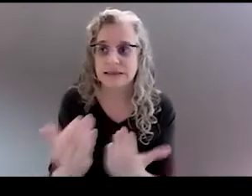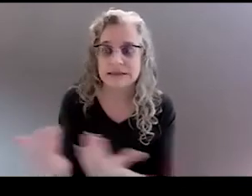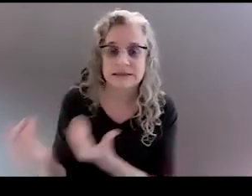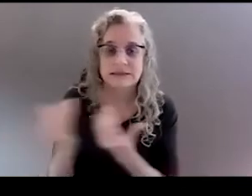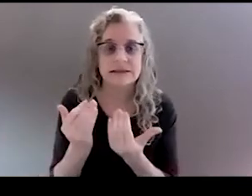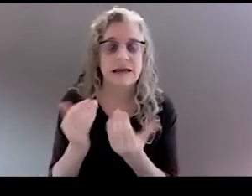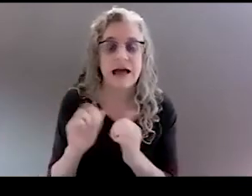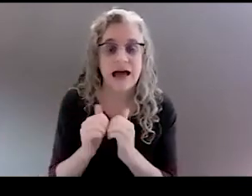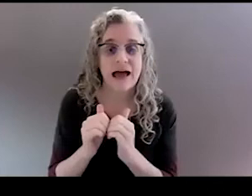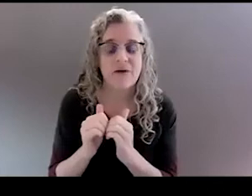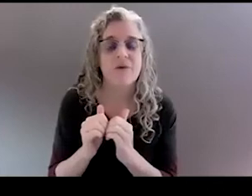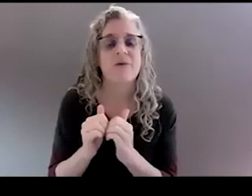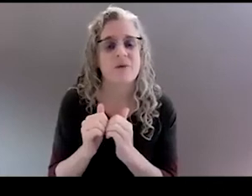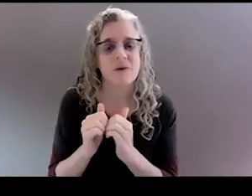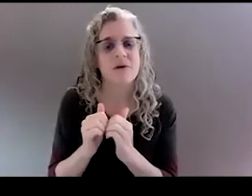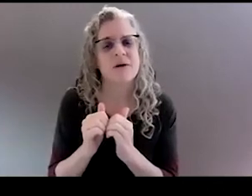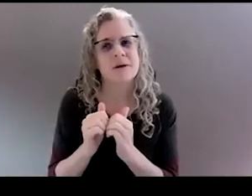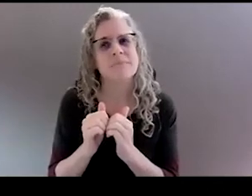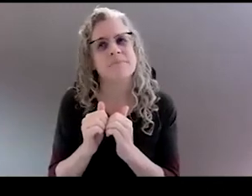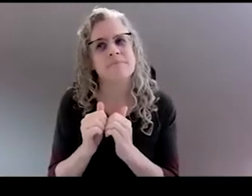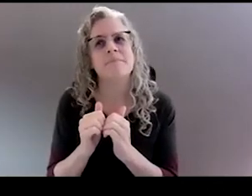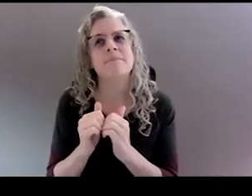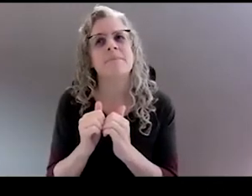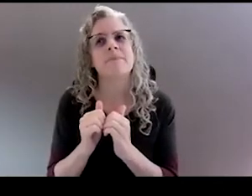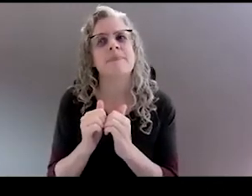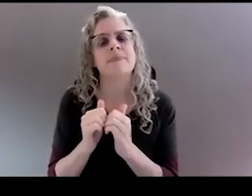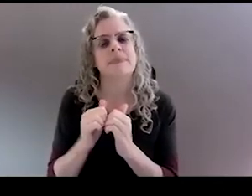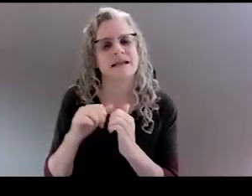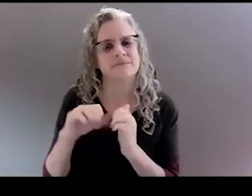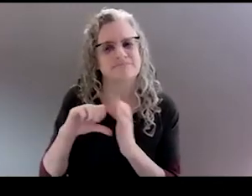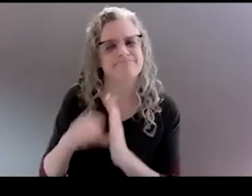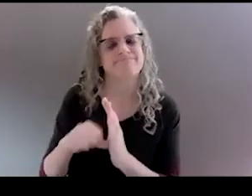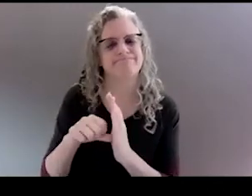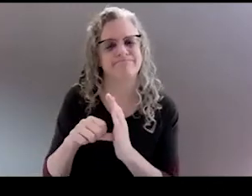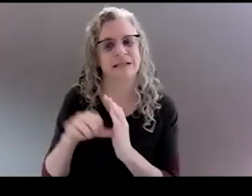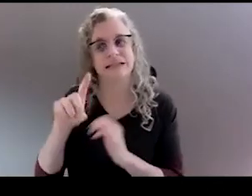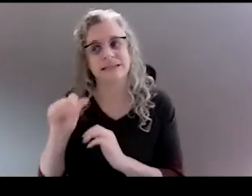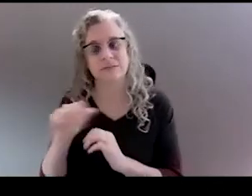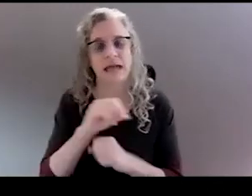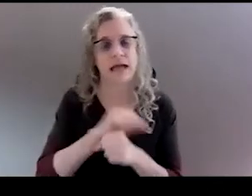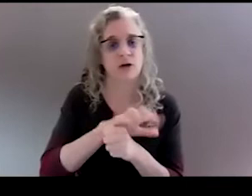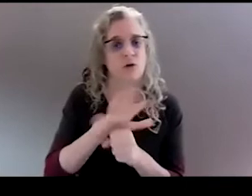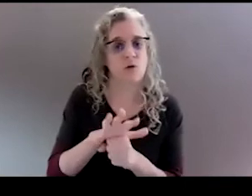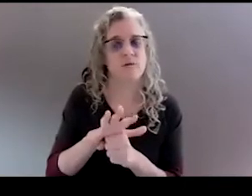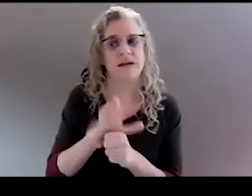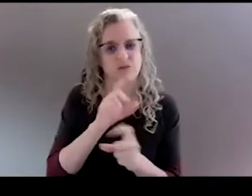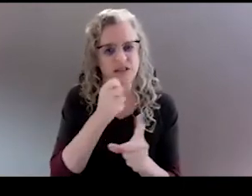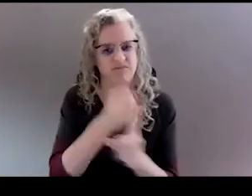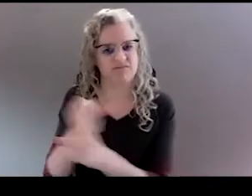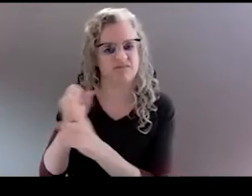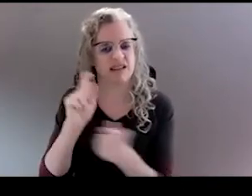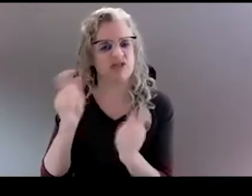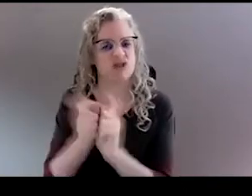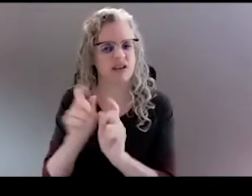really having people understand how disability in COVID has changed so many of us. When we look at, for example, of mental